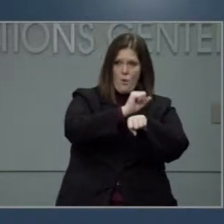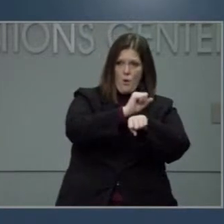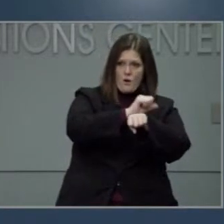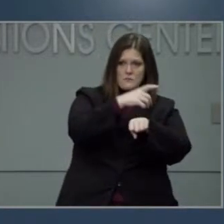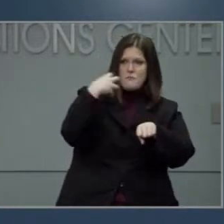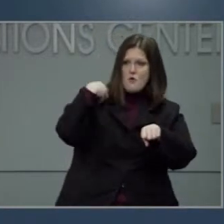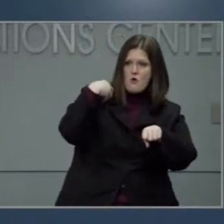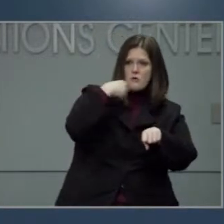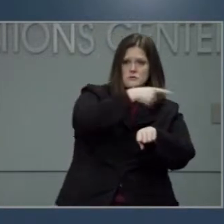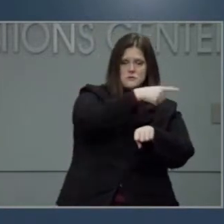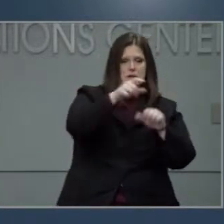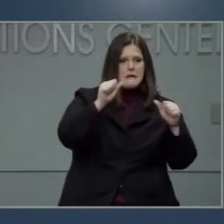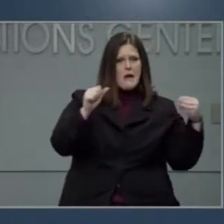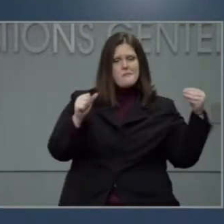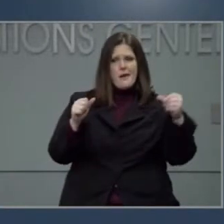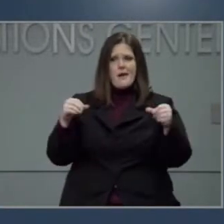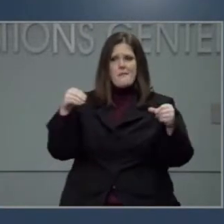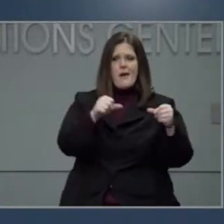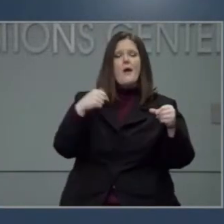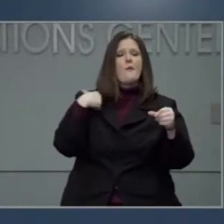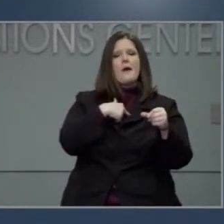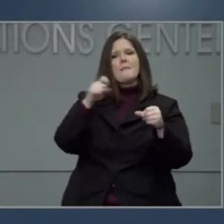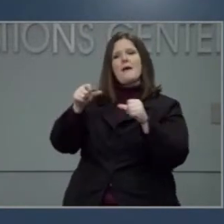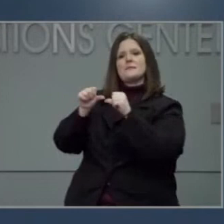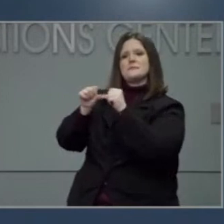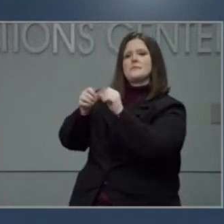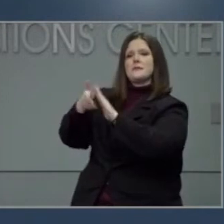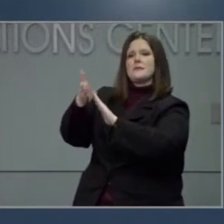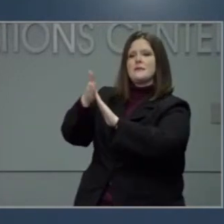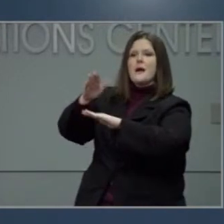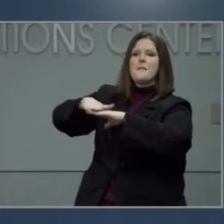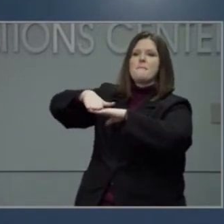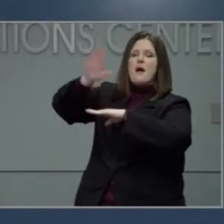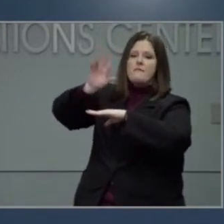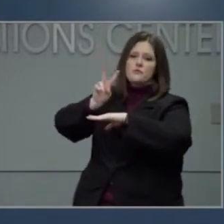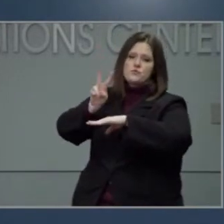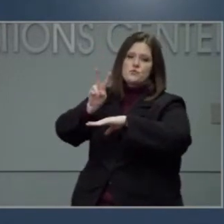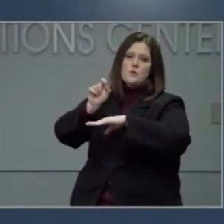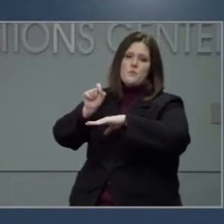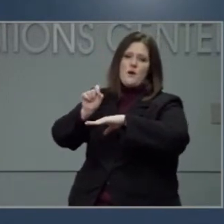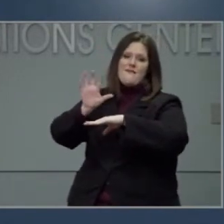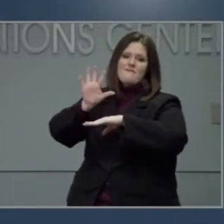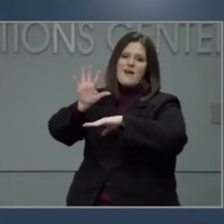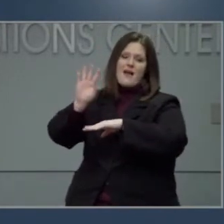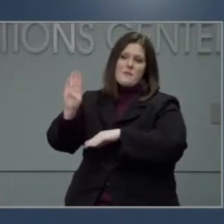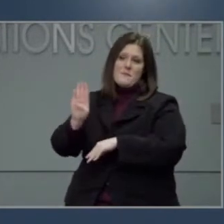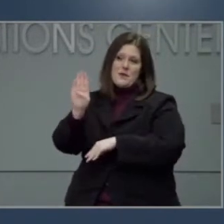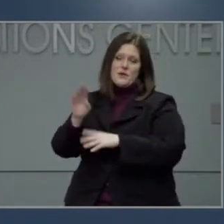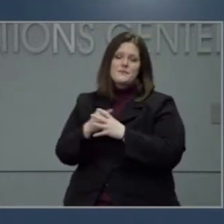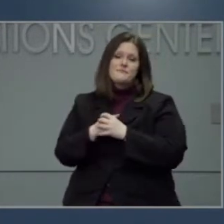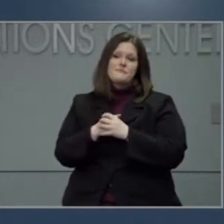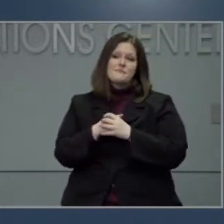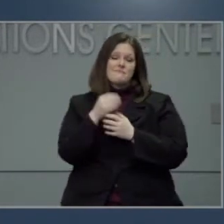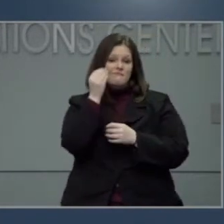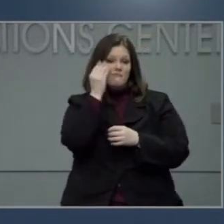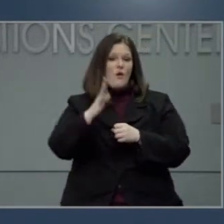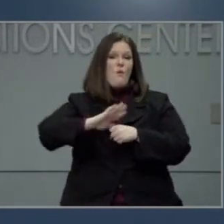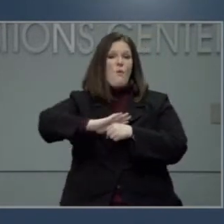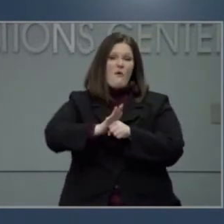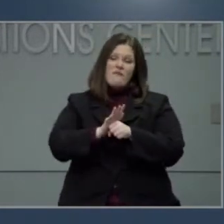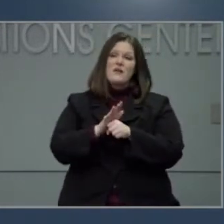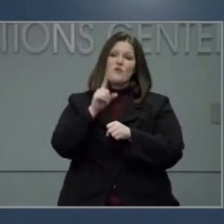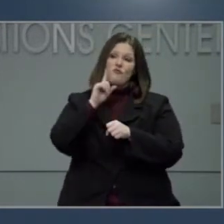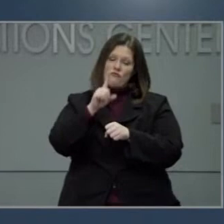the UI trust fund balance above $2.5 billion. The pandemic continues to put great pressure on other